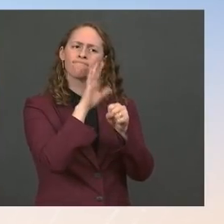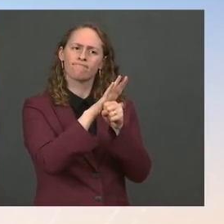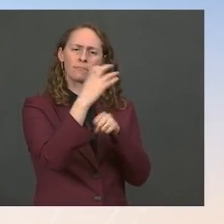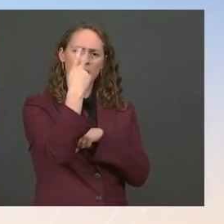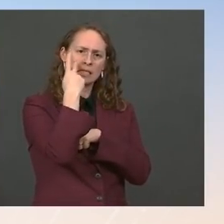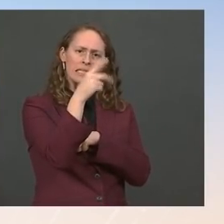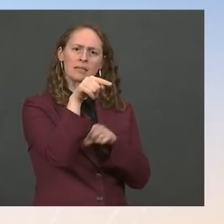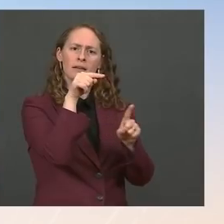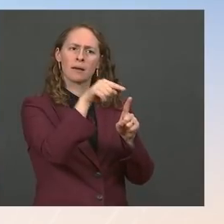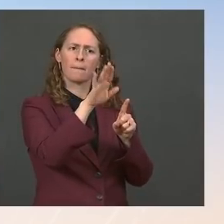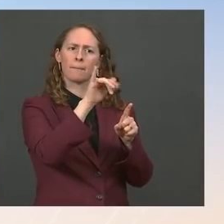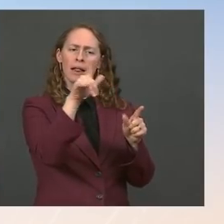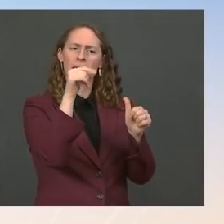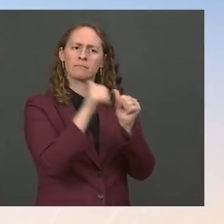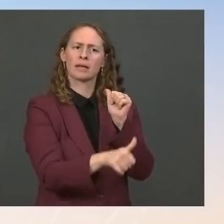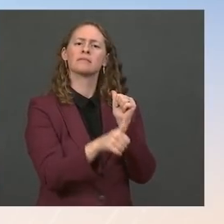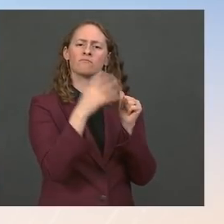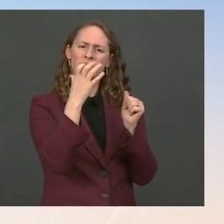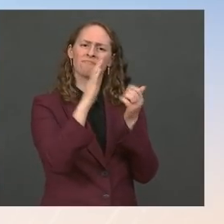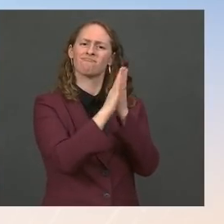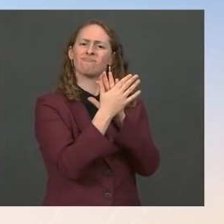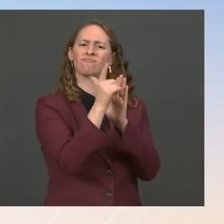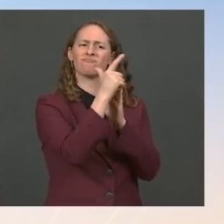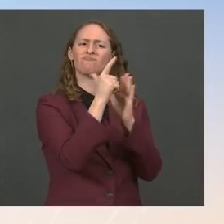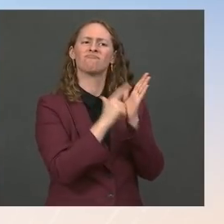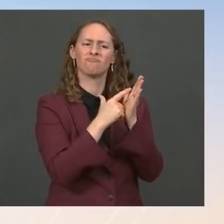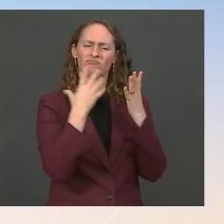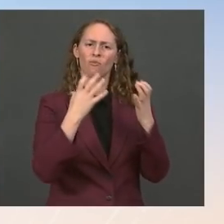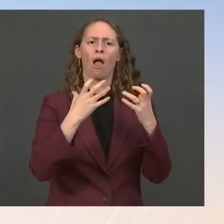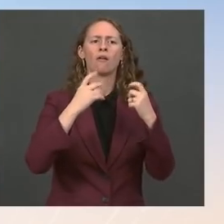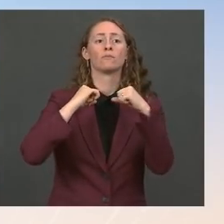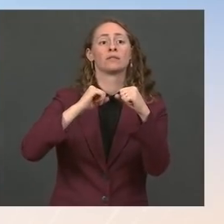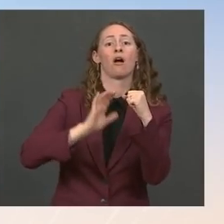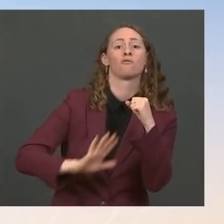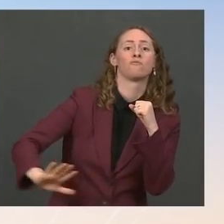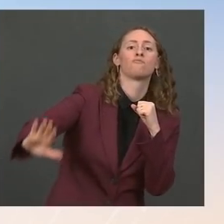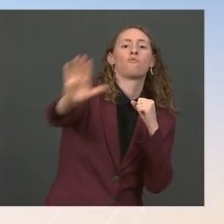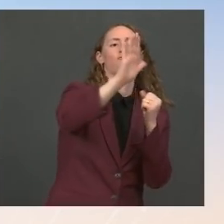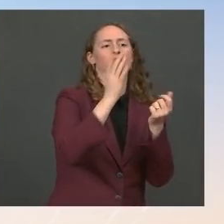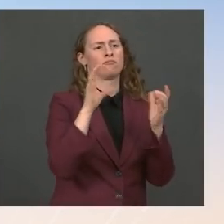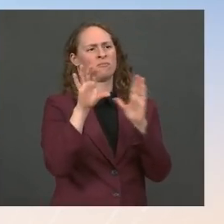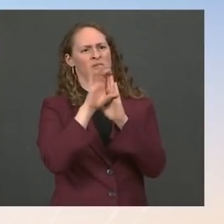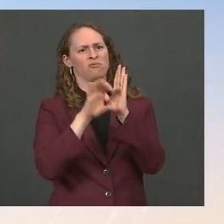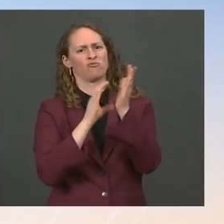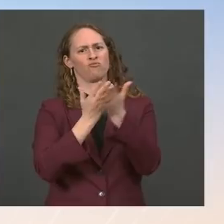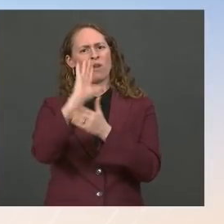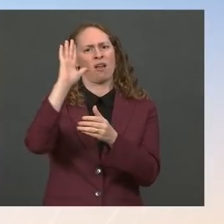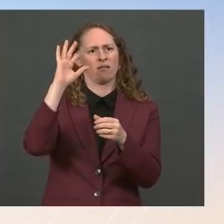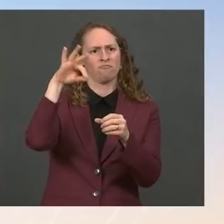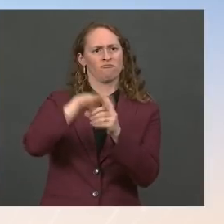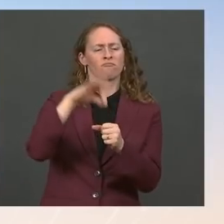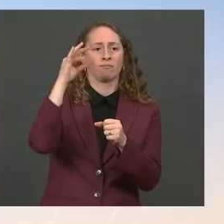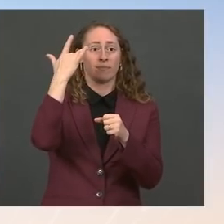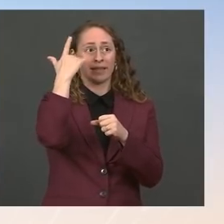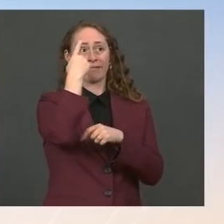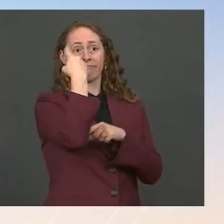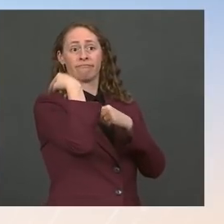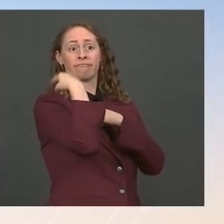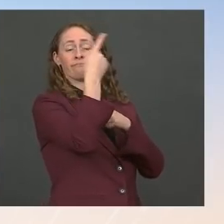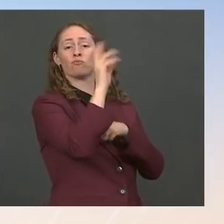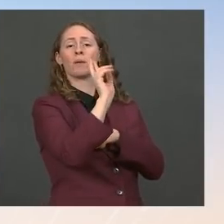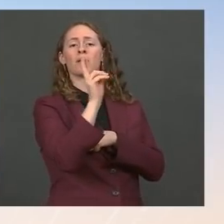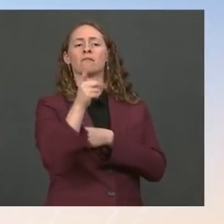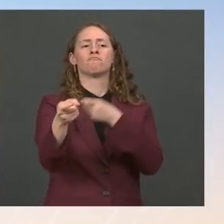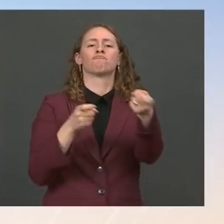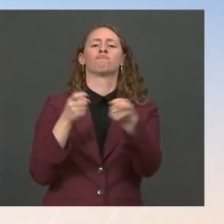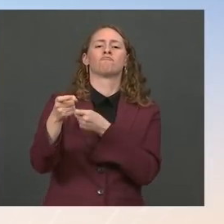must-pass legislation through that will protect Americans' constitutional rights from the systematic assault that Republicans have been mounting in state legislatures